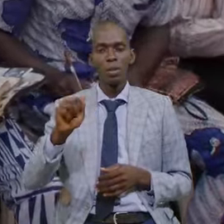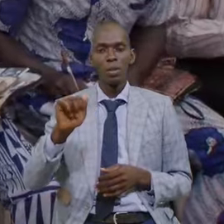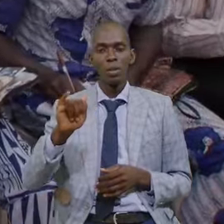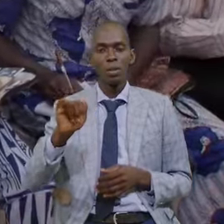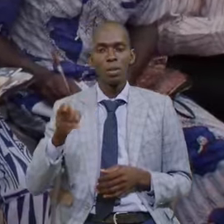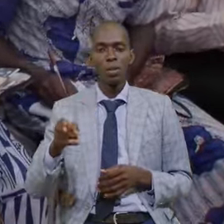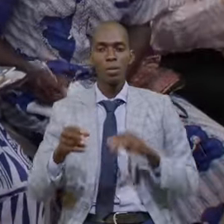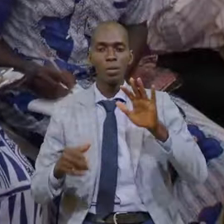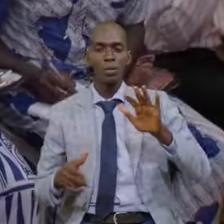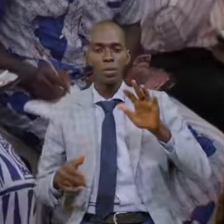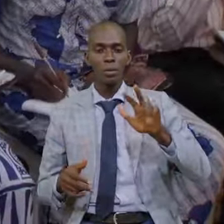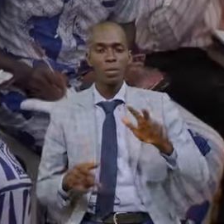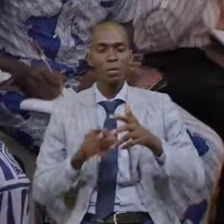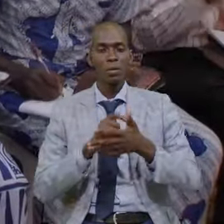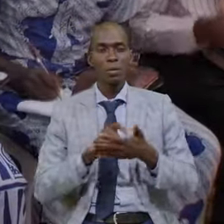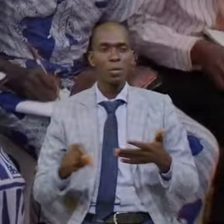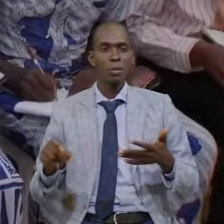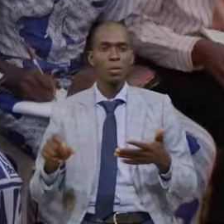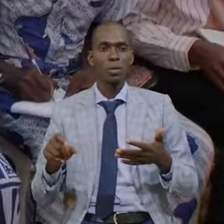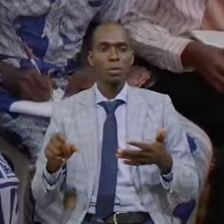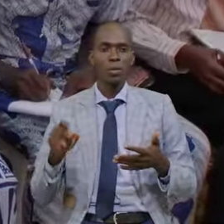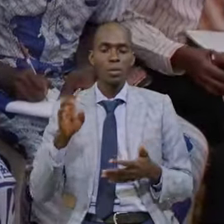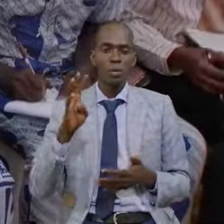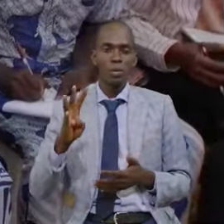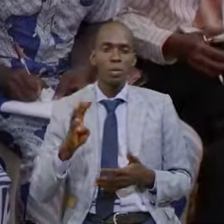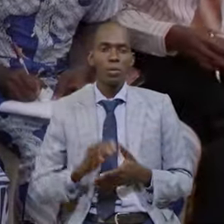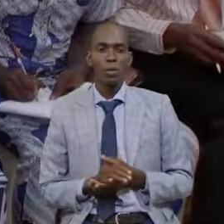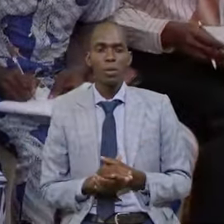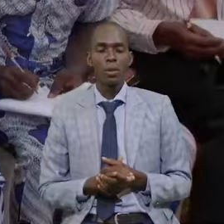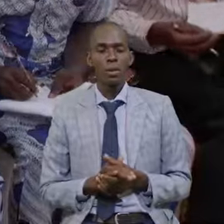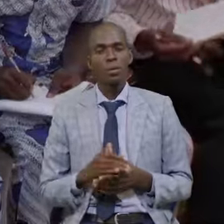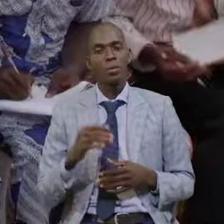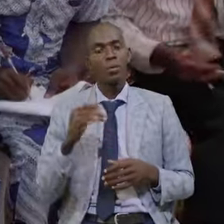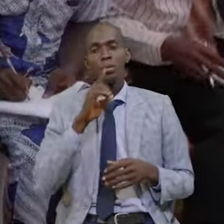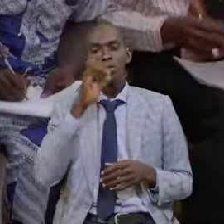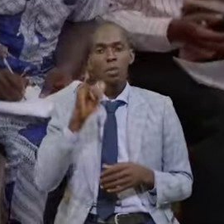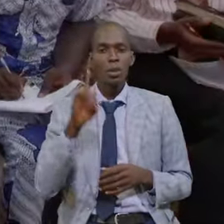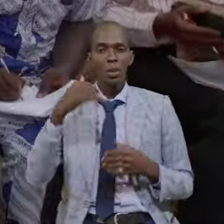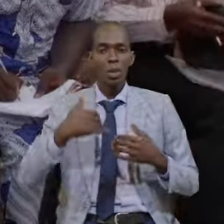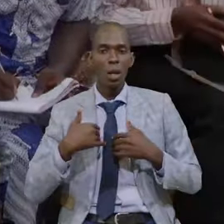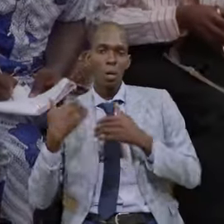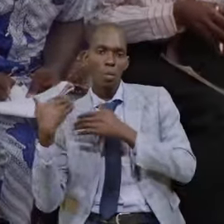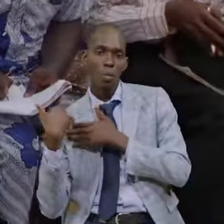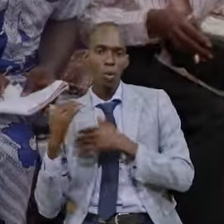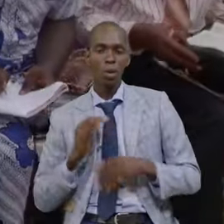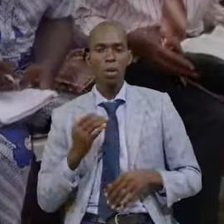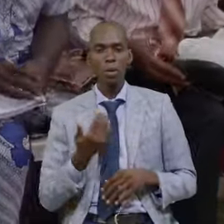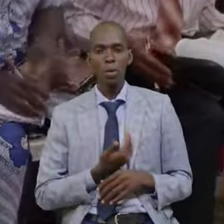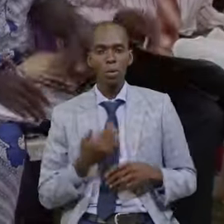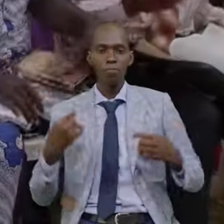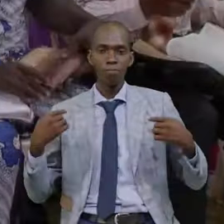verse 4. Surely he has borne our grief. He has